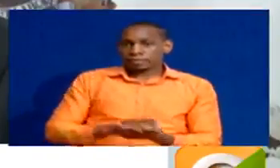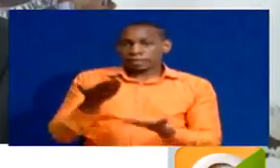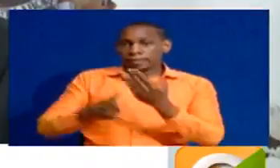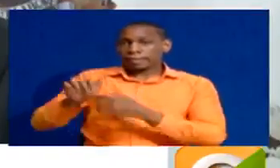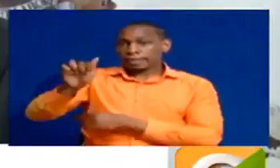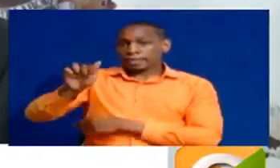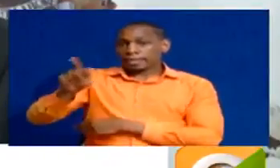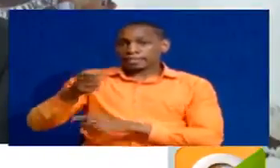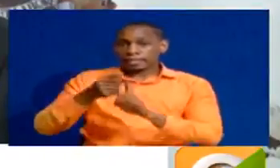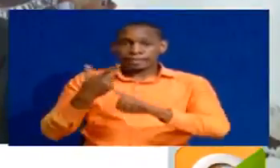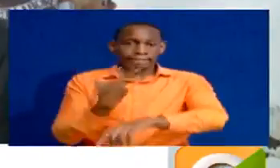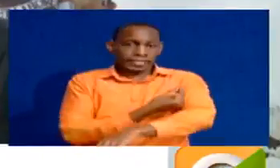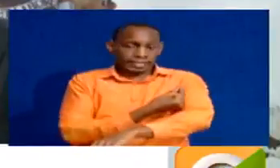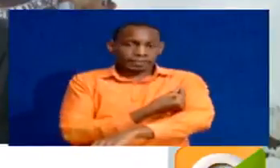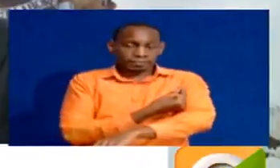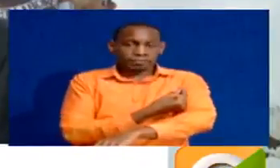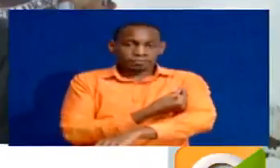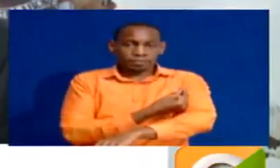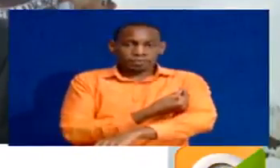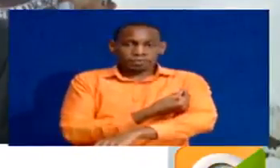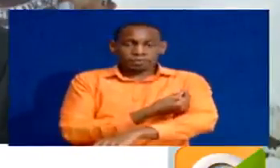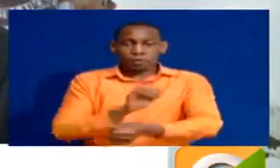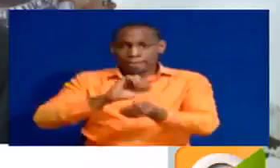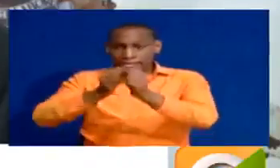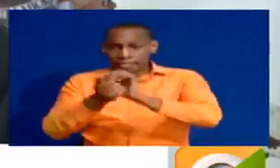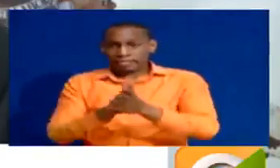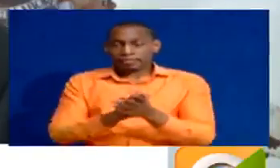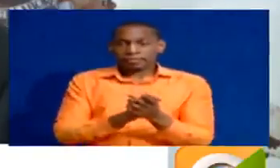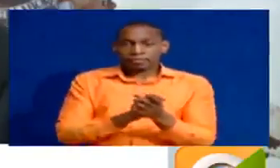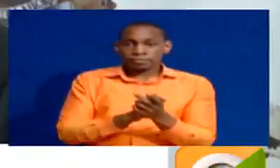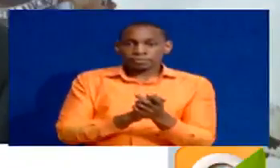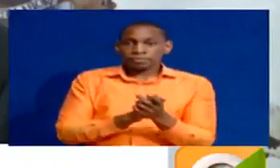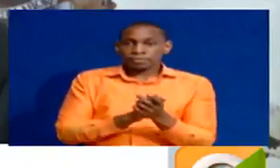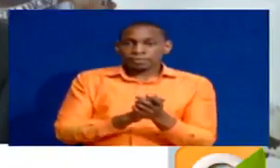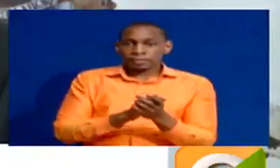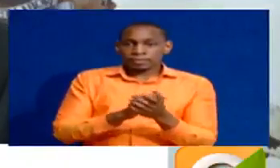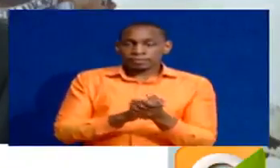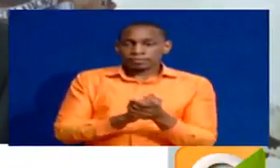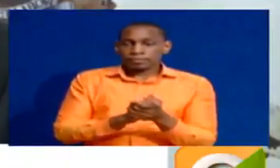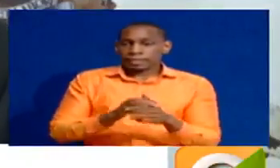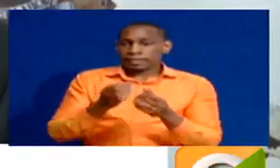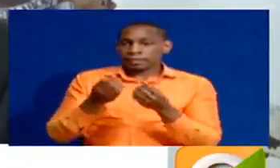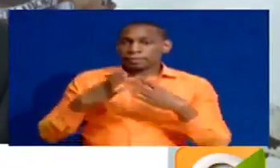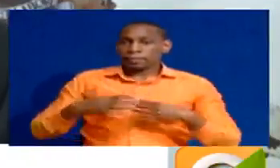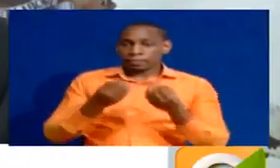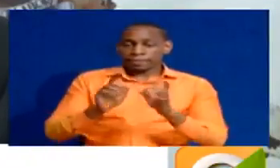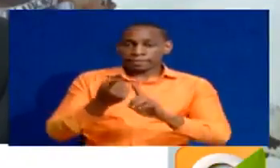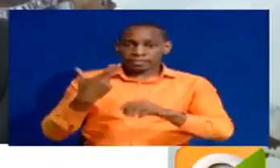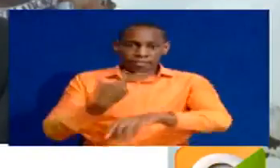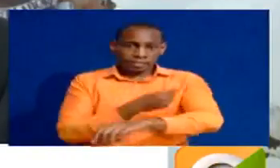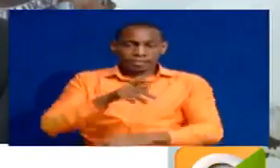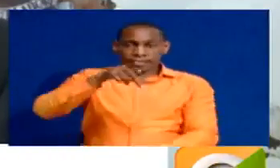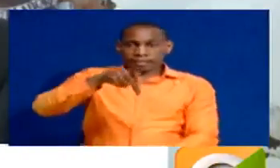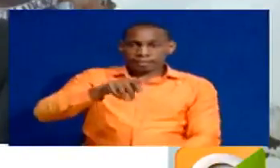or AstraZeneca vaccine have gotten the reverse. So if you got Pfizer as your first, and most of them got Pfizer,